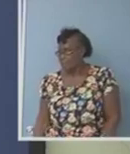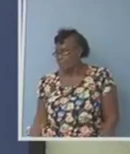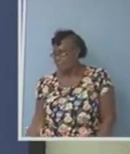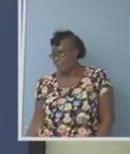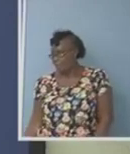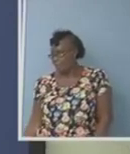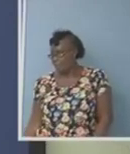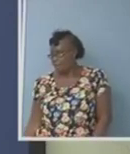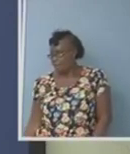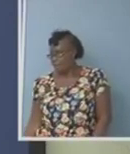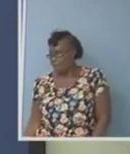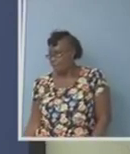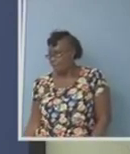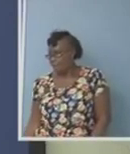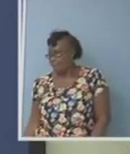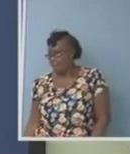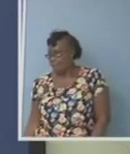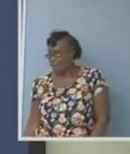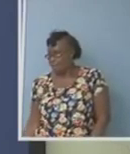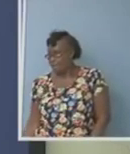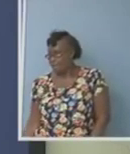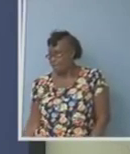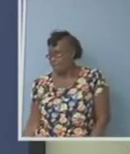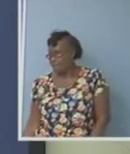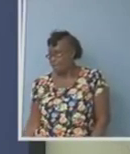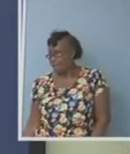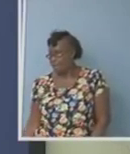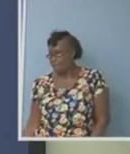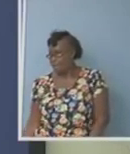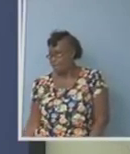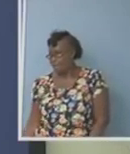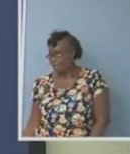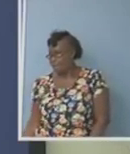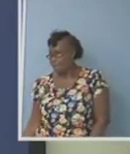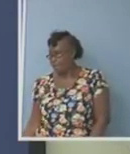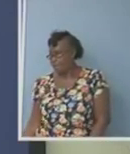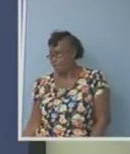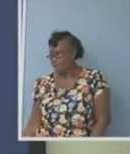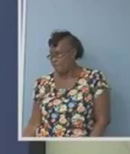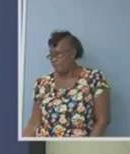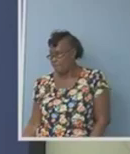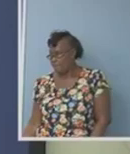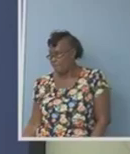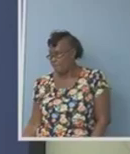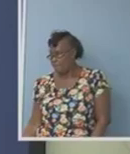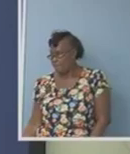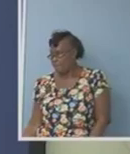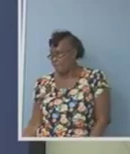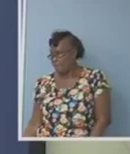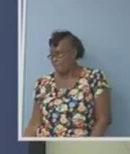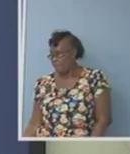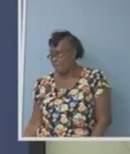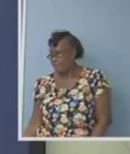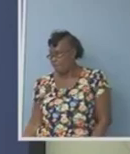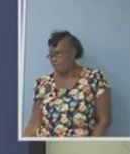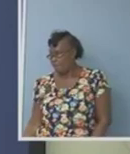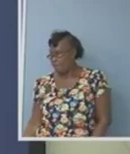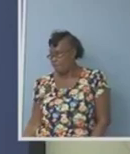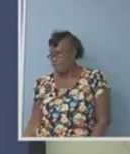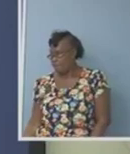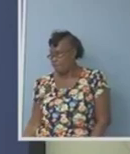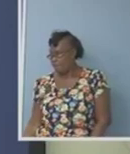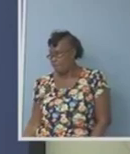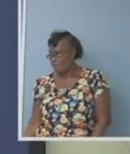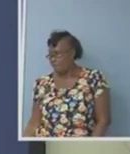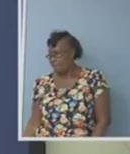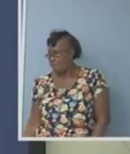formal announcements as to how we can assist those persons who are displaced. So, you know, we